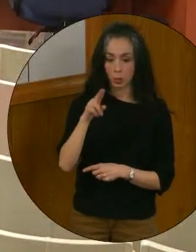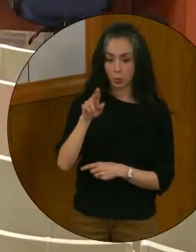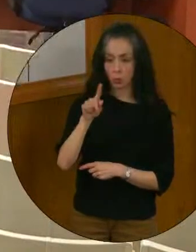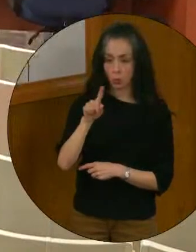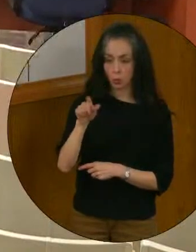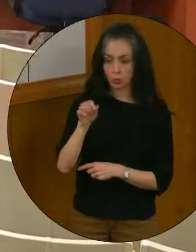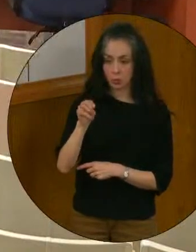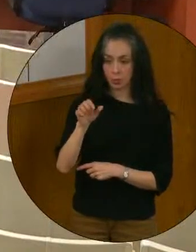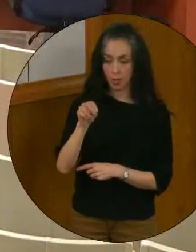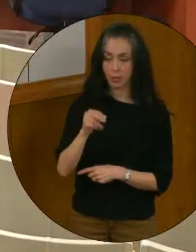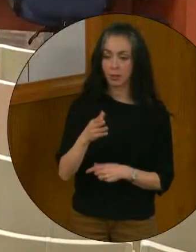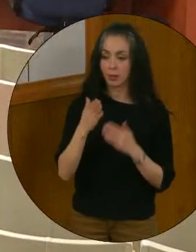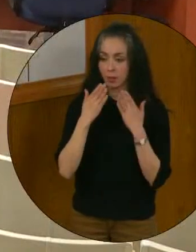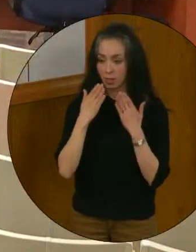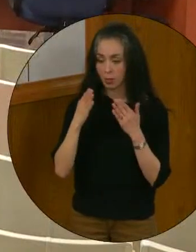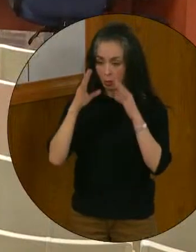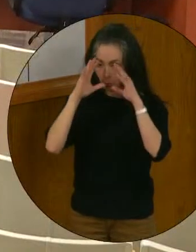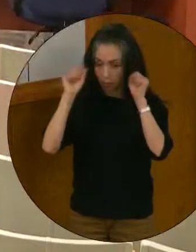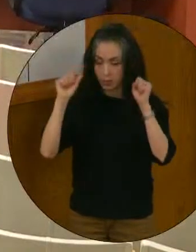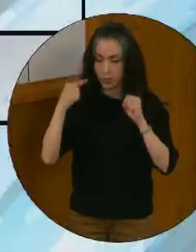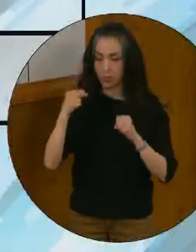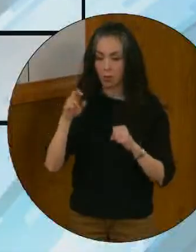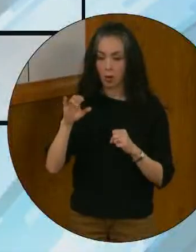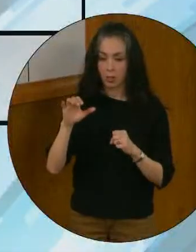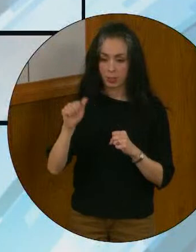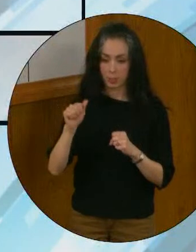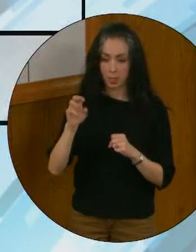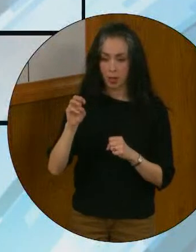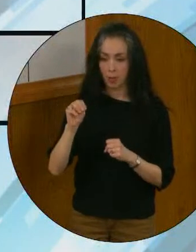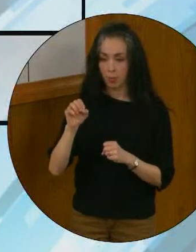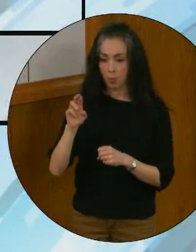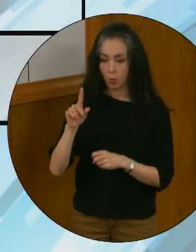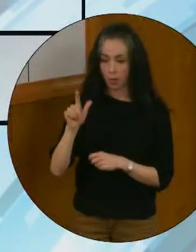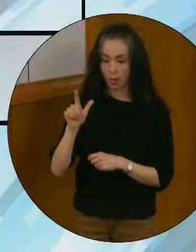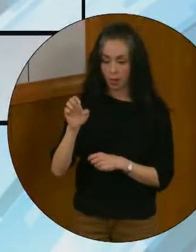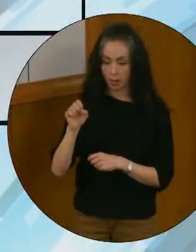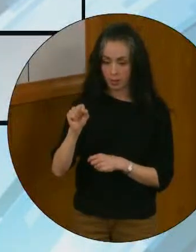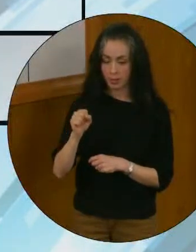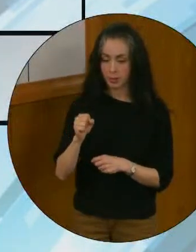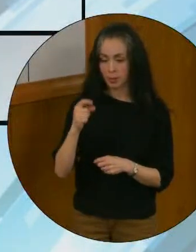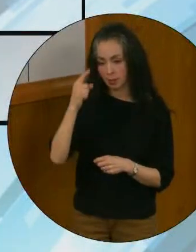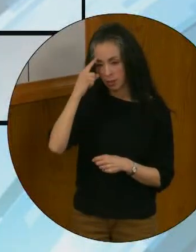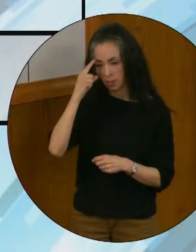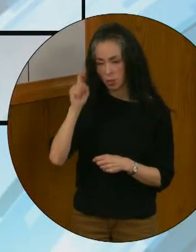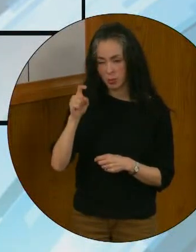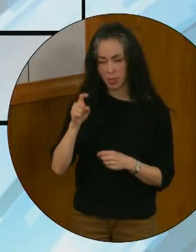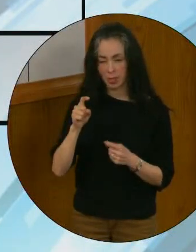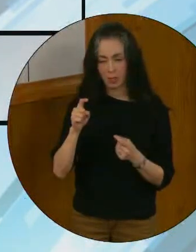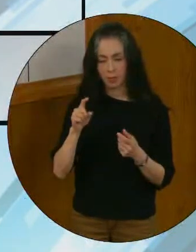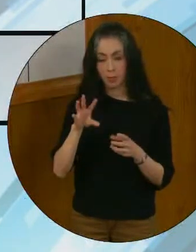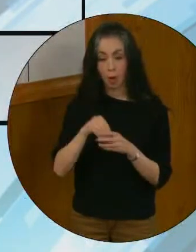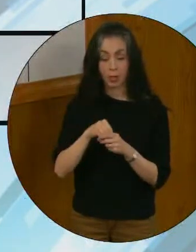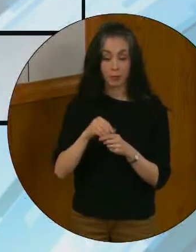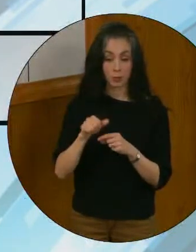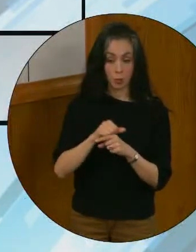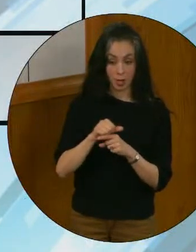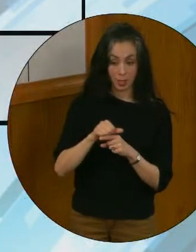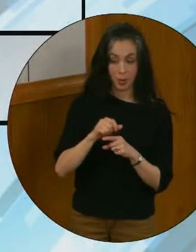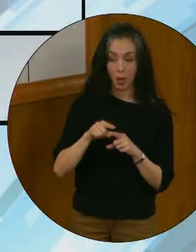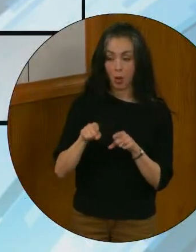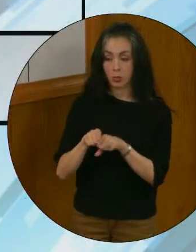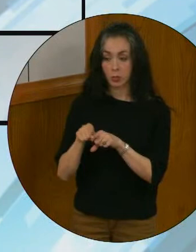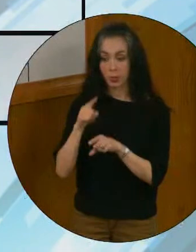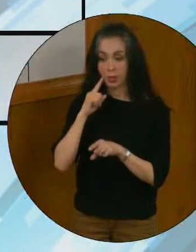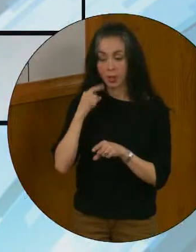Thank you, President Garcia Morales. My thought is that I also think it should be part of trainings, but I also think that we should